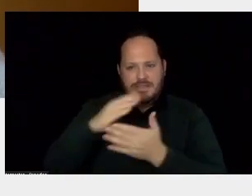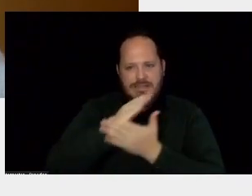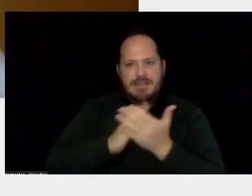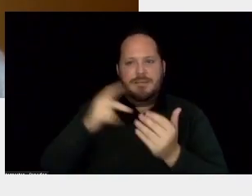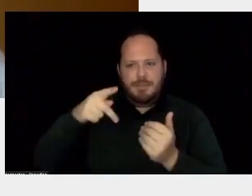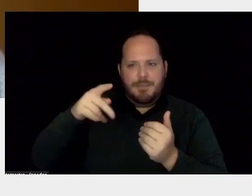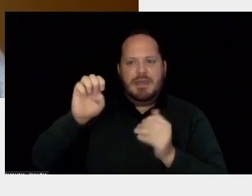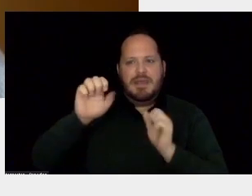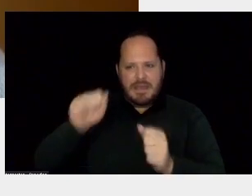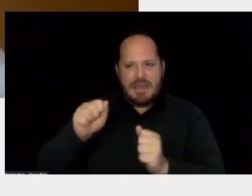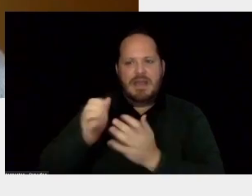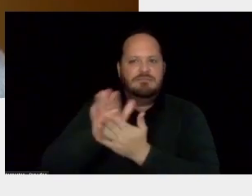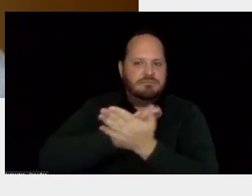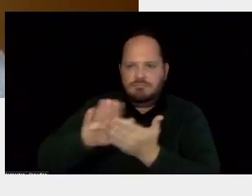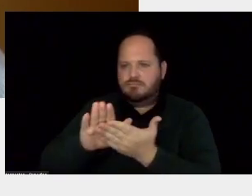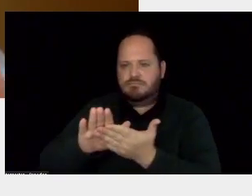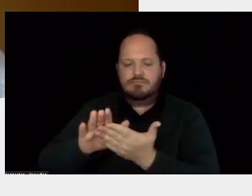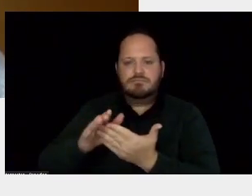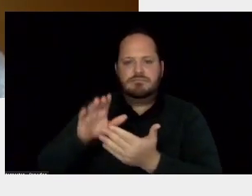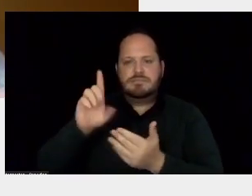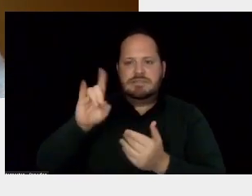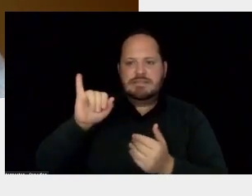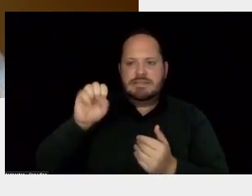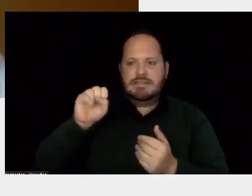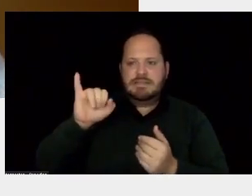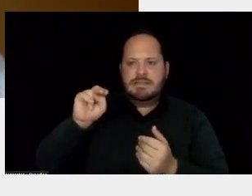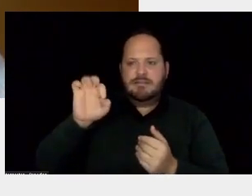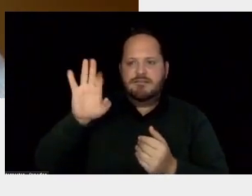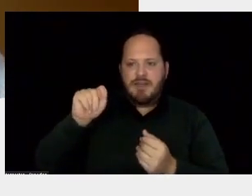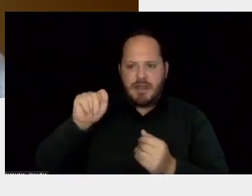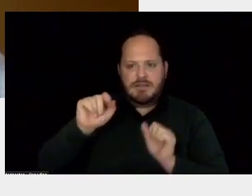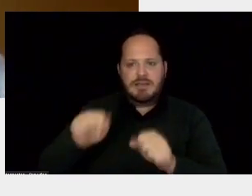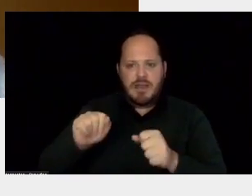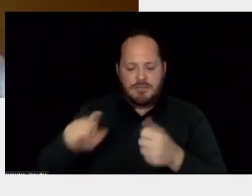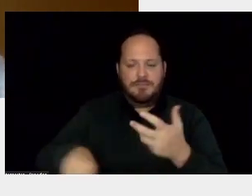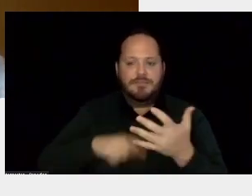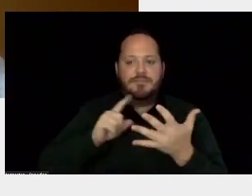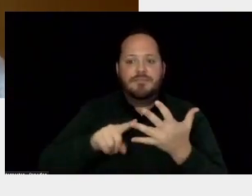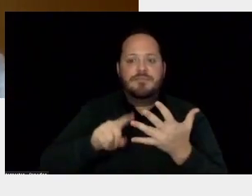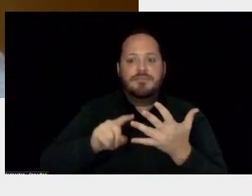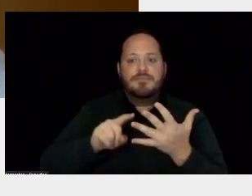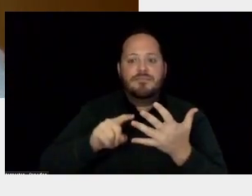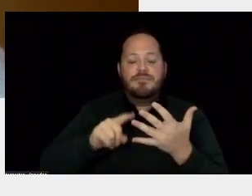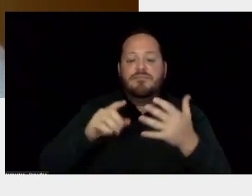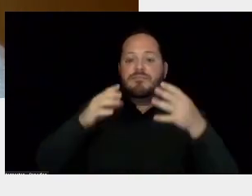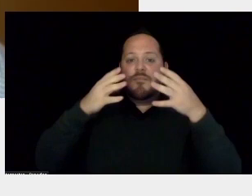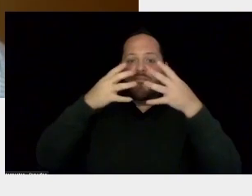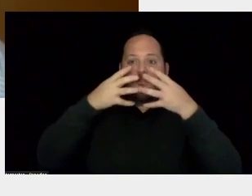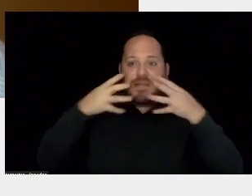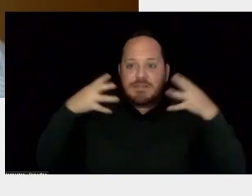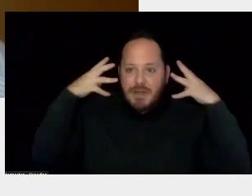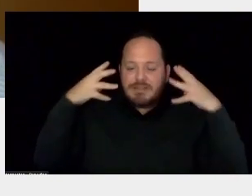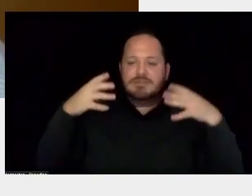far as reusable face masks, never use the same PPE for more than one client, or any PPE for more than one client.